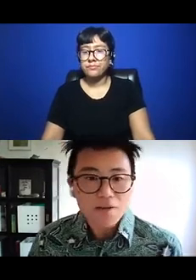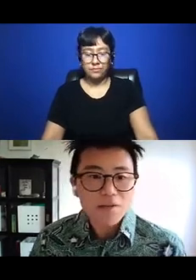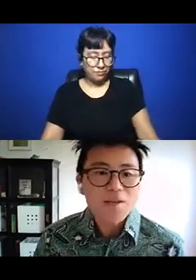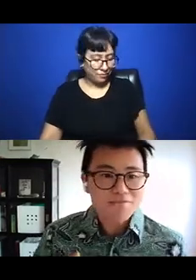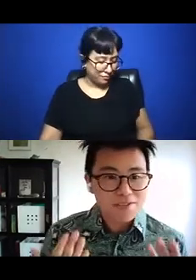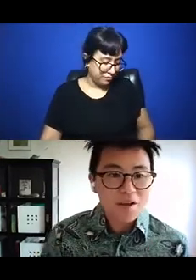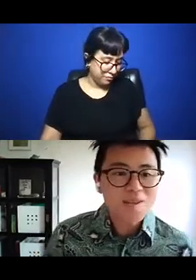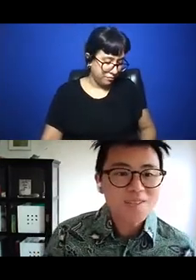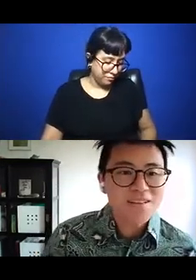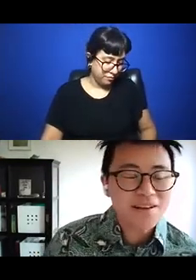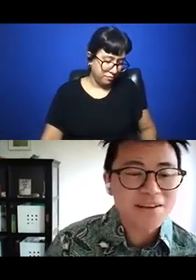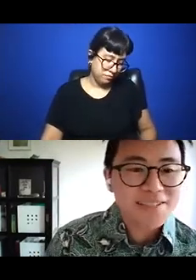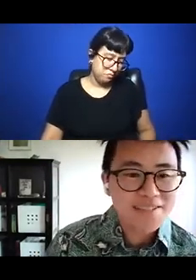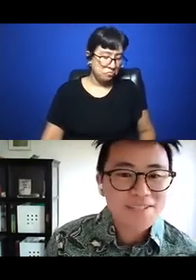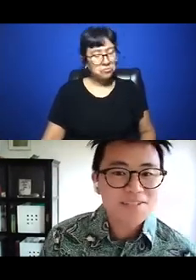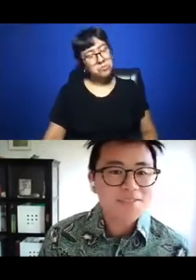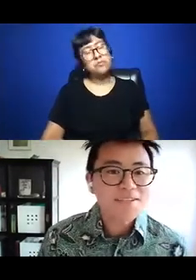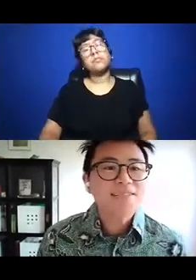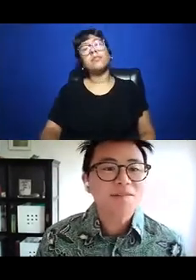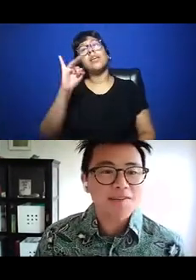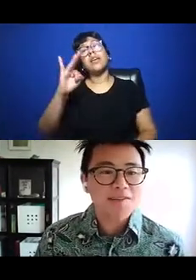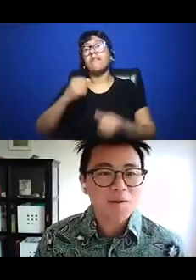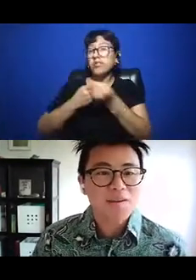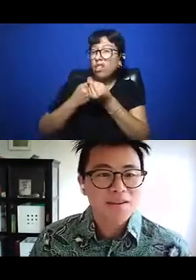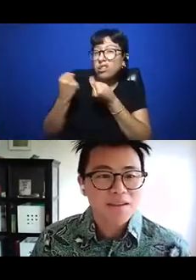I would argue that for some, in a solidarity sense, it certainly does